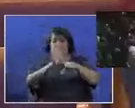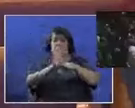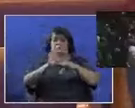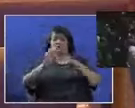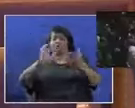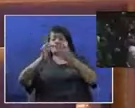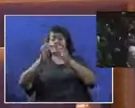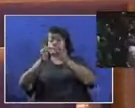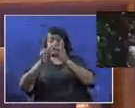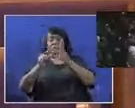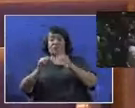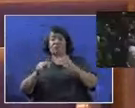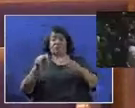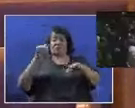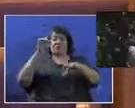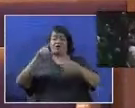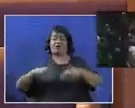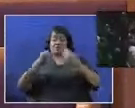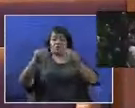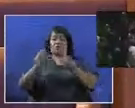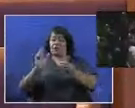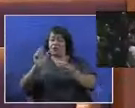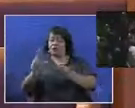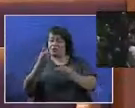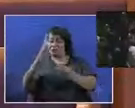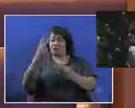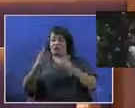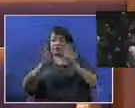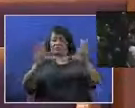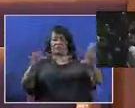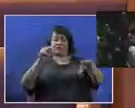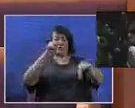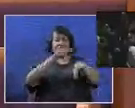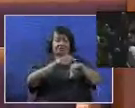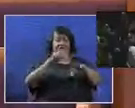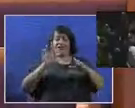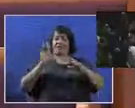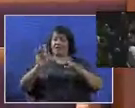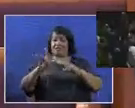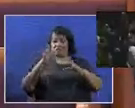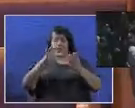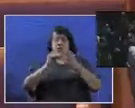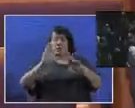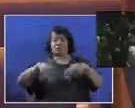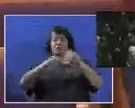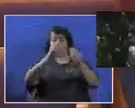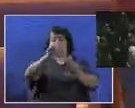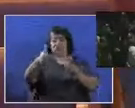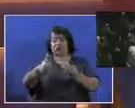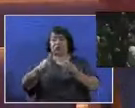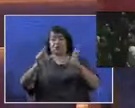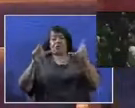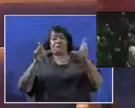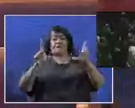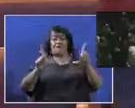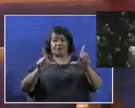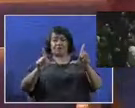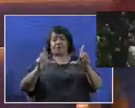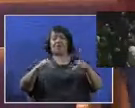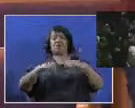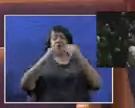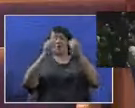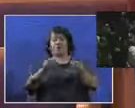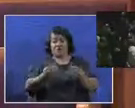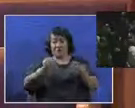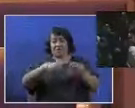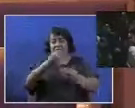yellow donate button that you see on your screen now. Click on that. And again, you'll be directed to another page where you can type in the amount of your gift and